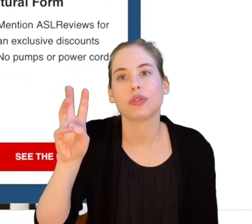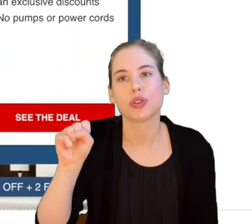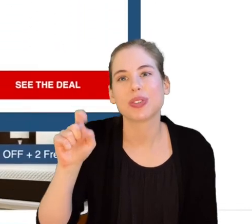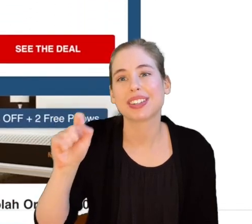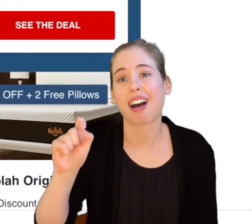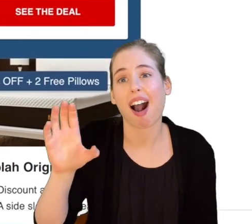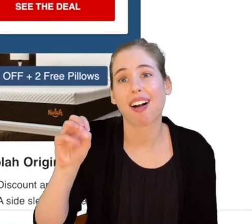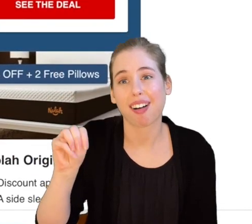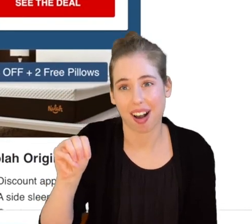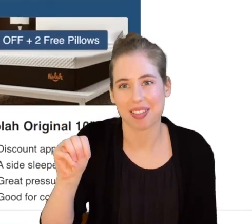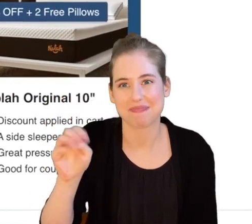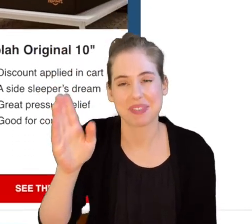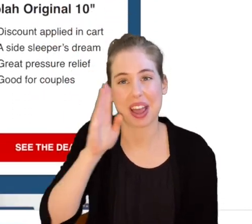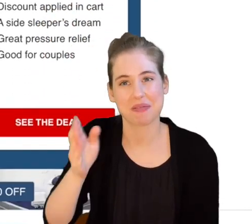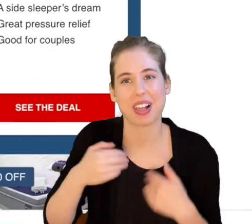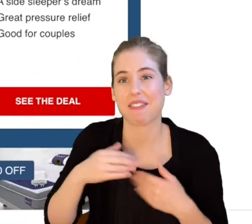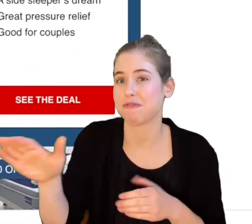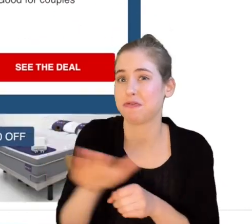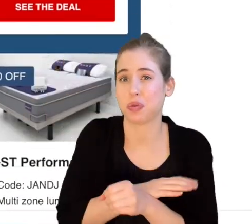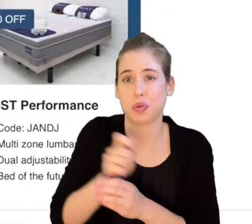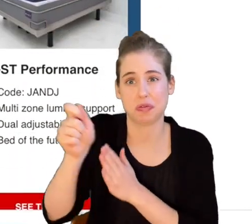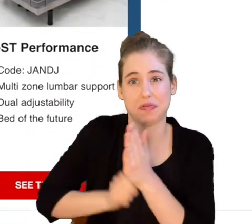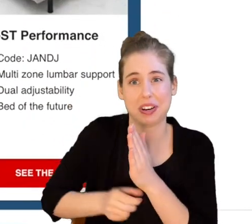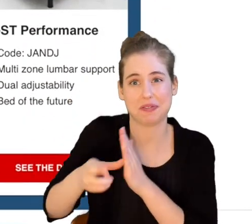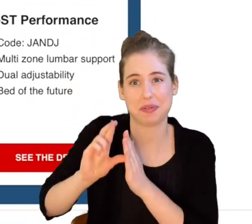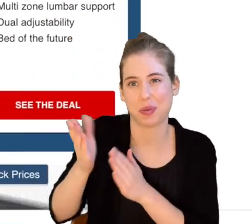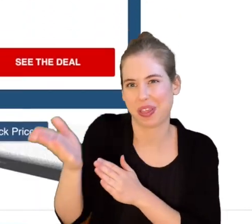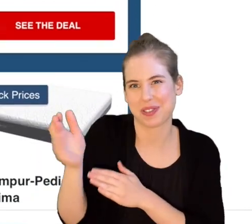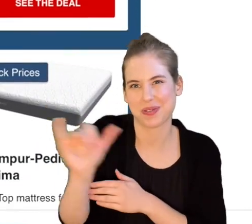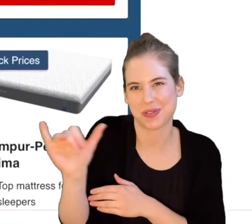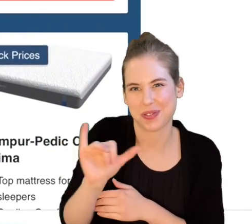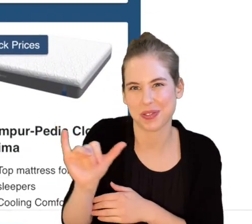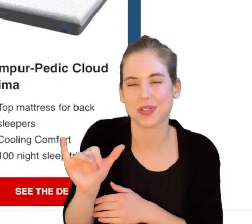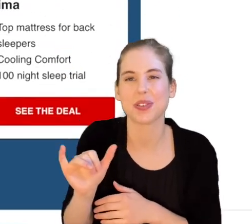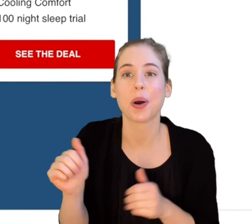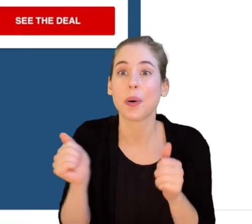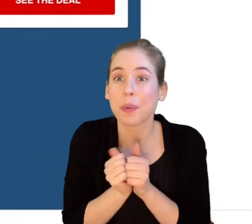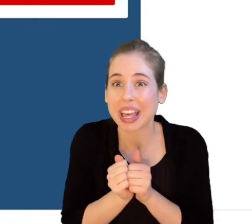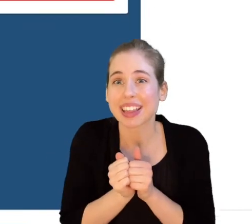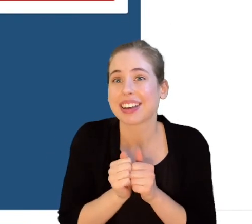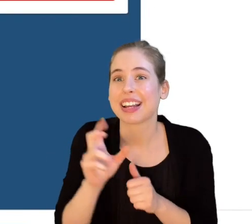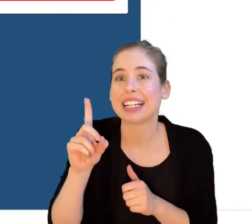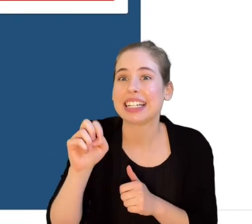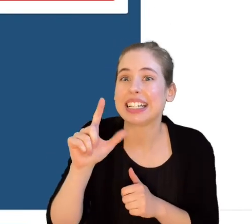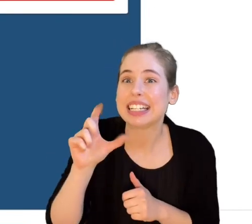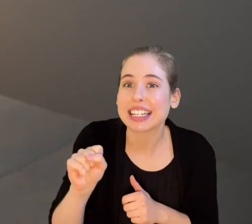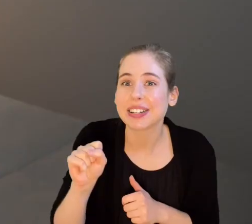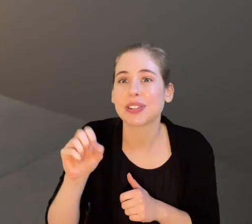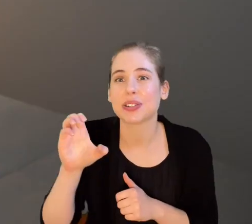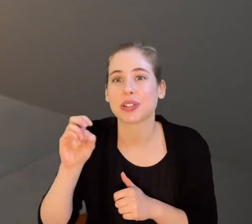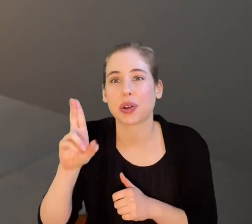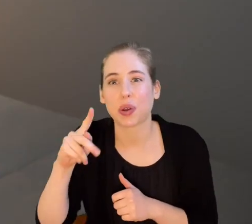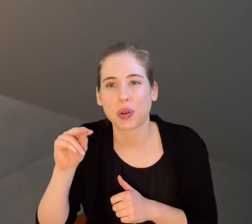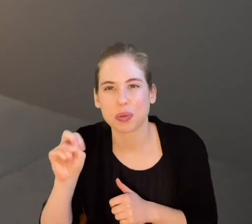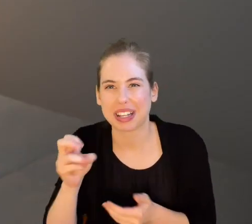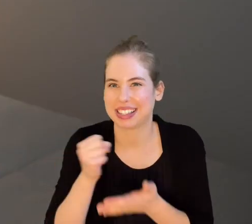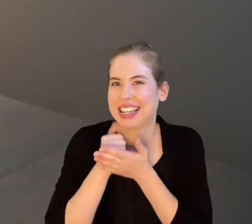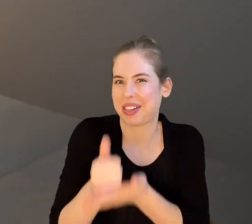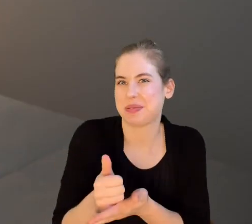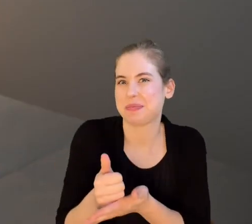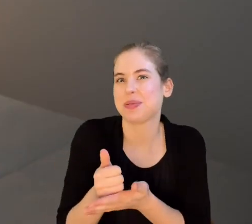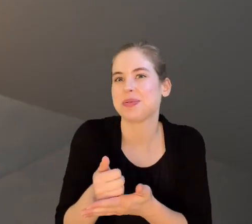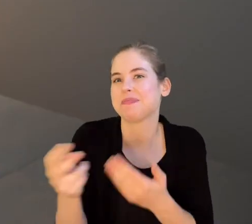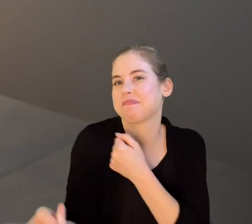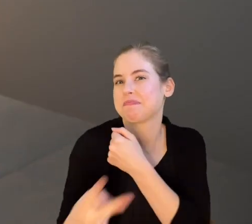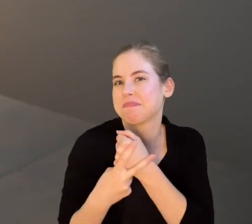there for you to look over. Along with our latest deals and coupons to find you the best deals possible. Thanks again for joining us